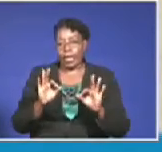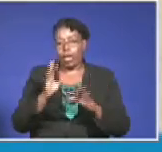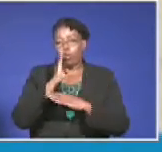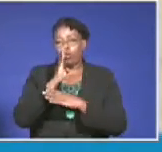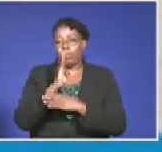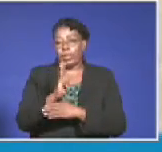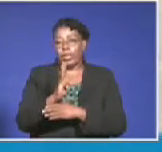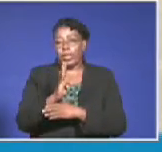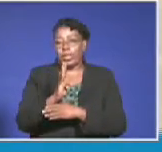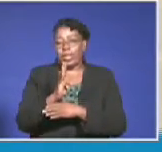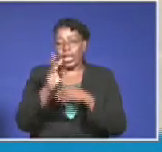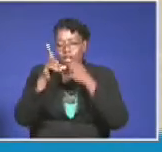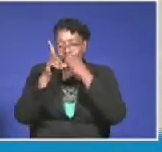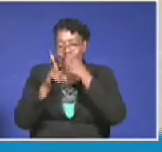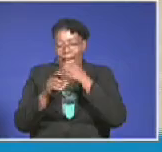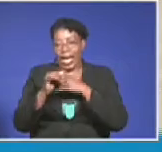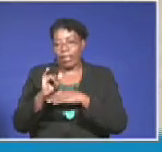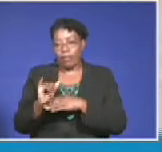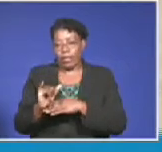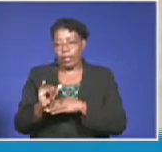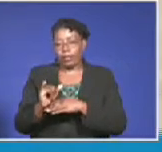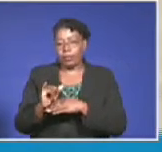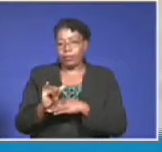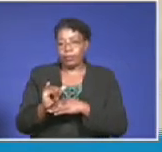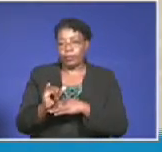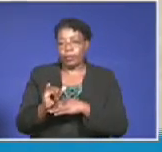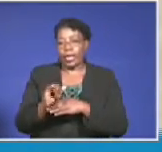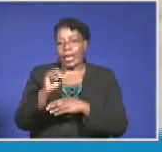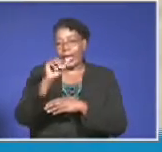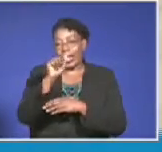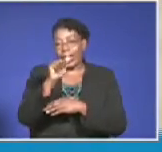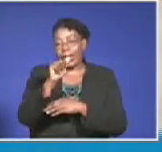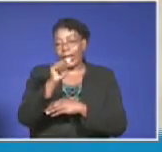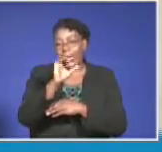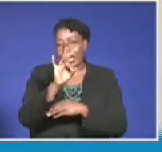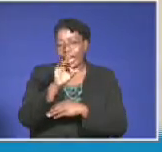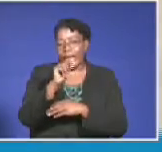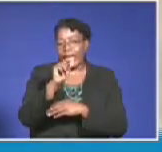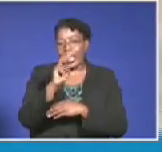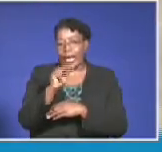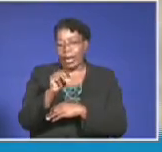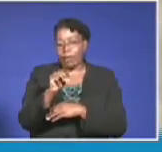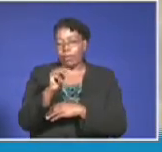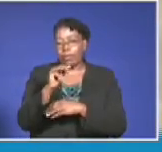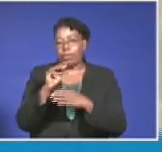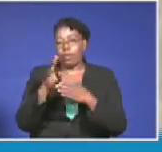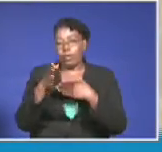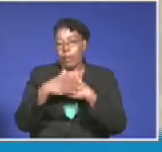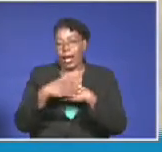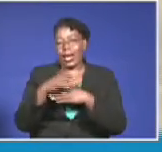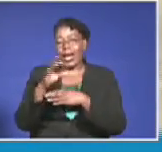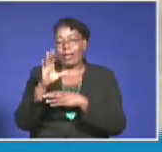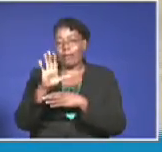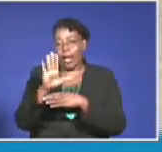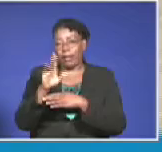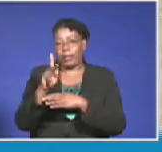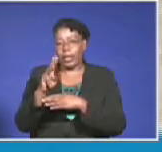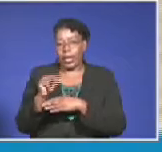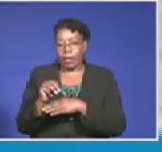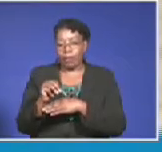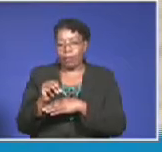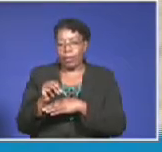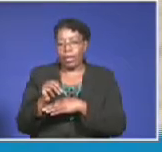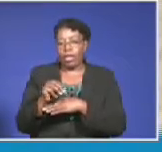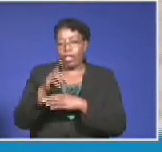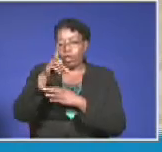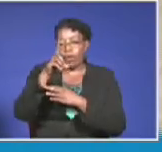be diving, spare diving. 8 a.m. Bimini start, 5 p.m. be back at the dock. Saturday is going to be deep